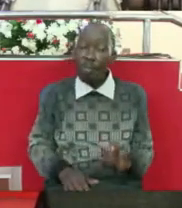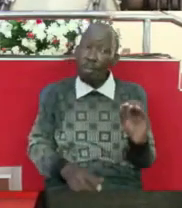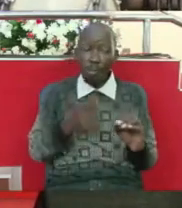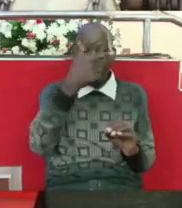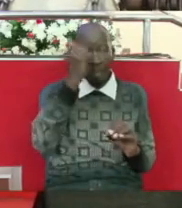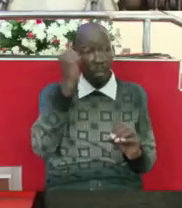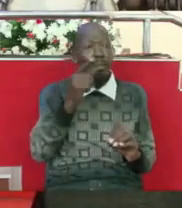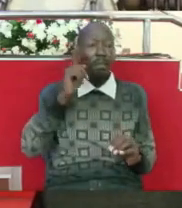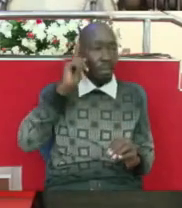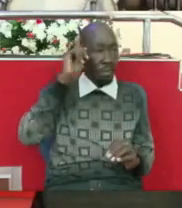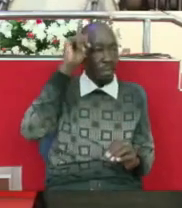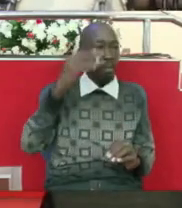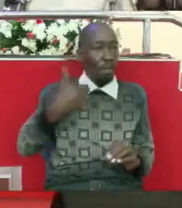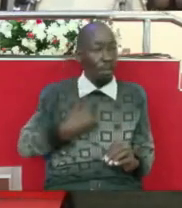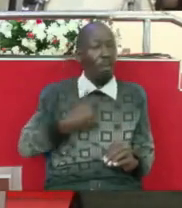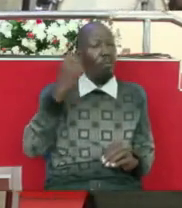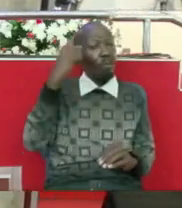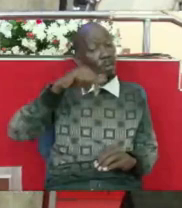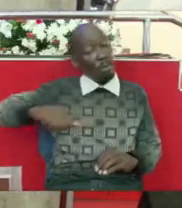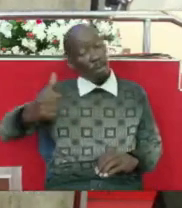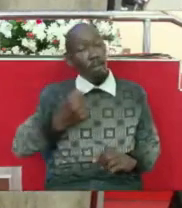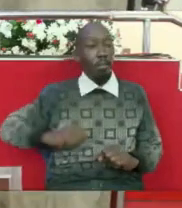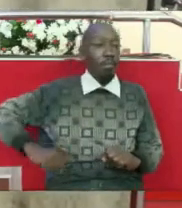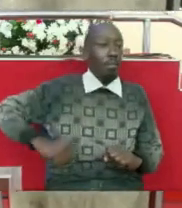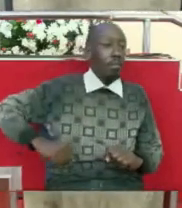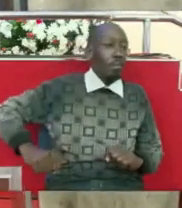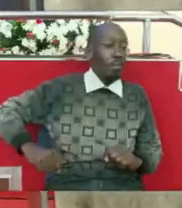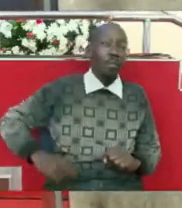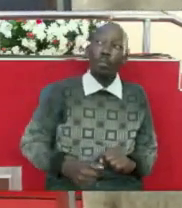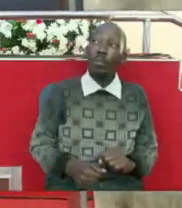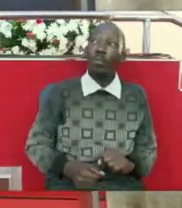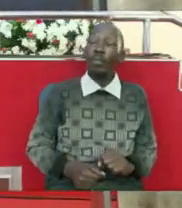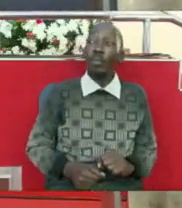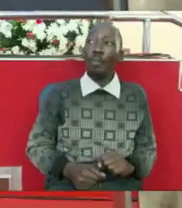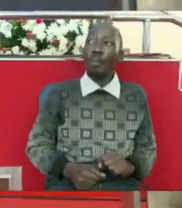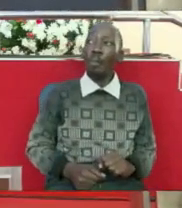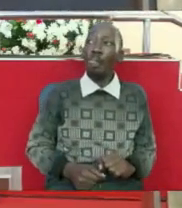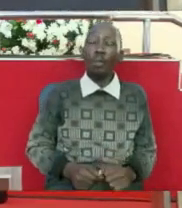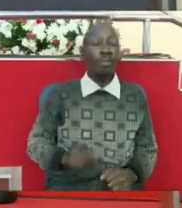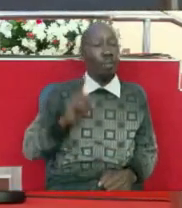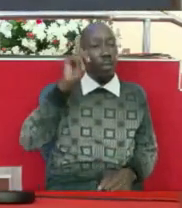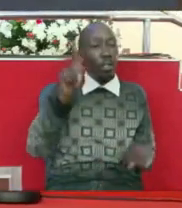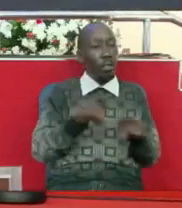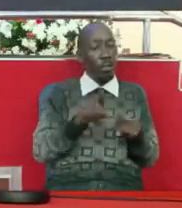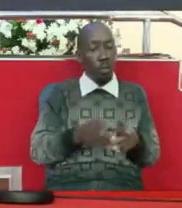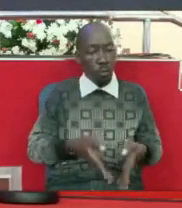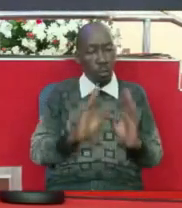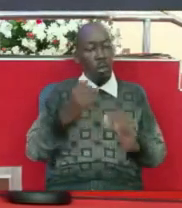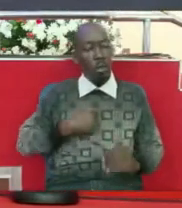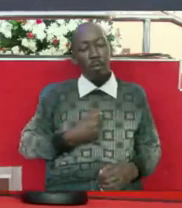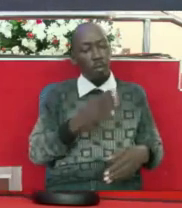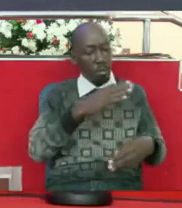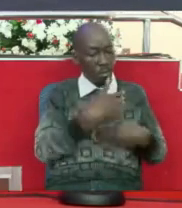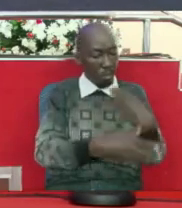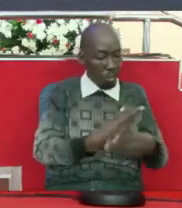Because he has for the other side. Kwa sababu upande ule mwingine. In the same way that he had